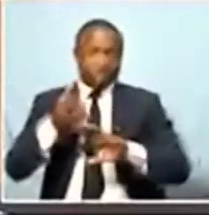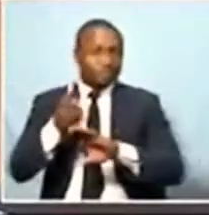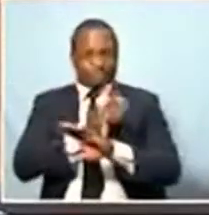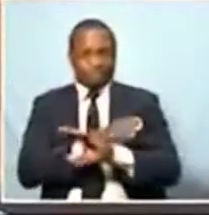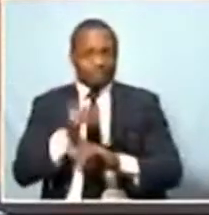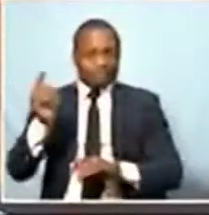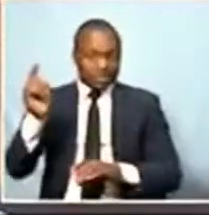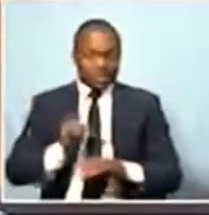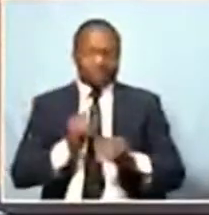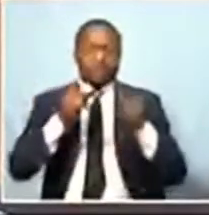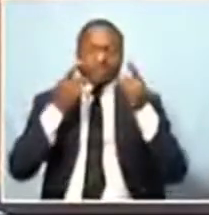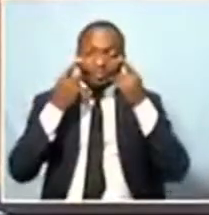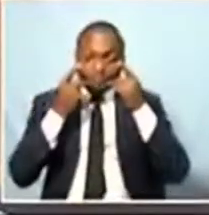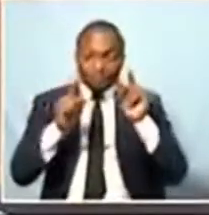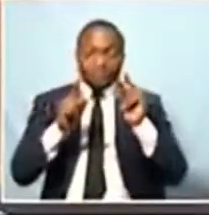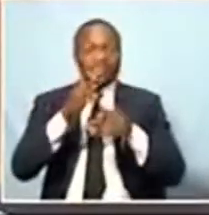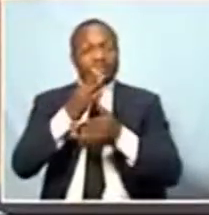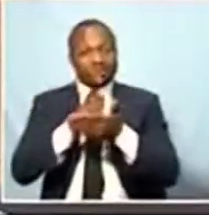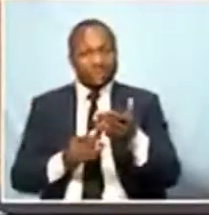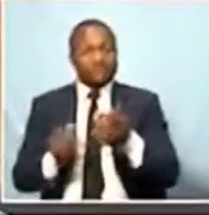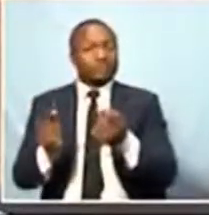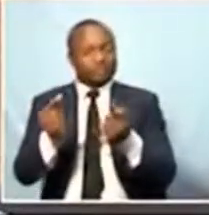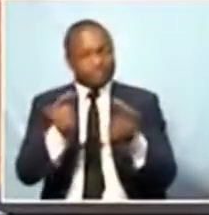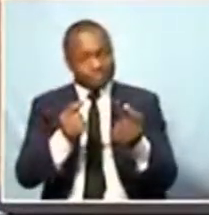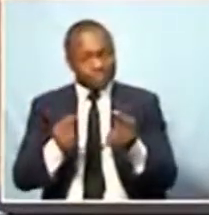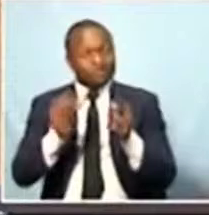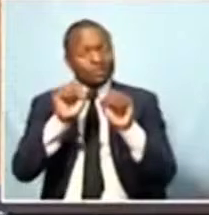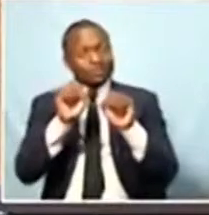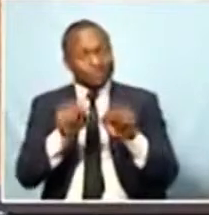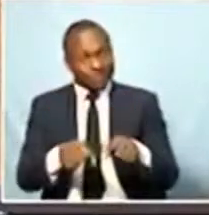open? Because there have been some instances that we can refer to,